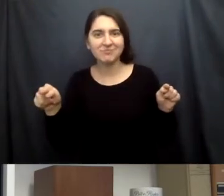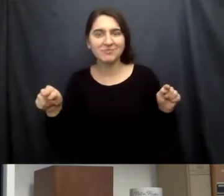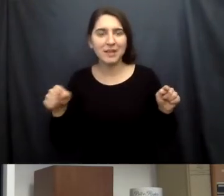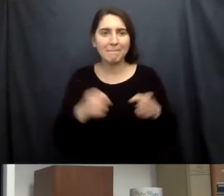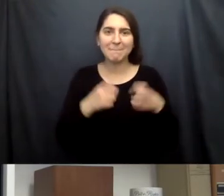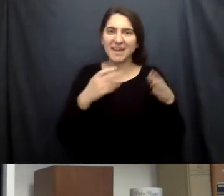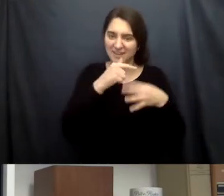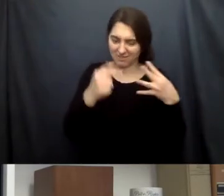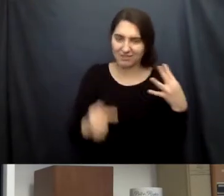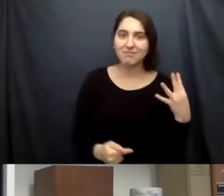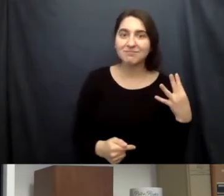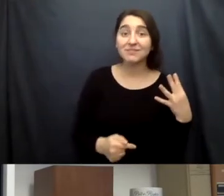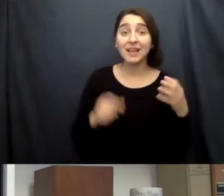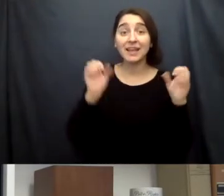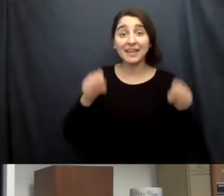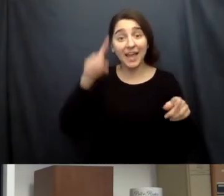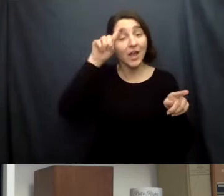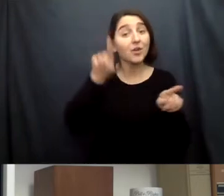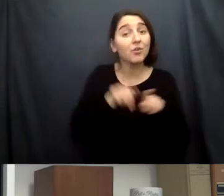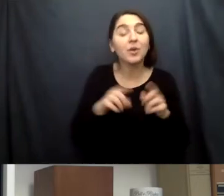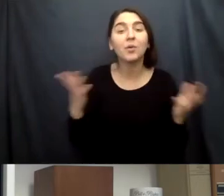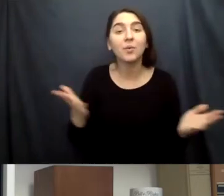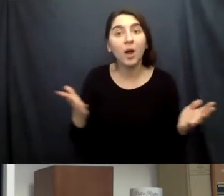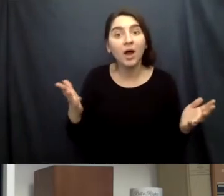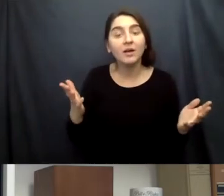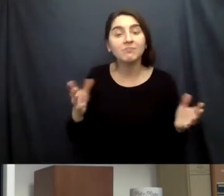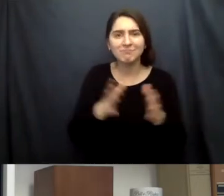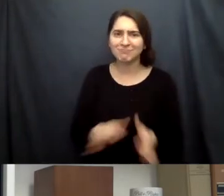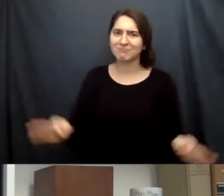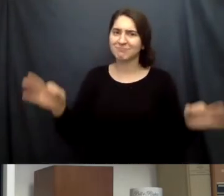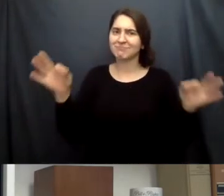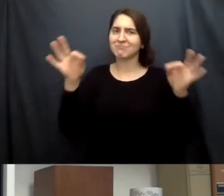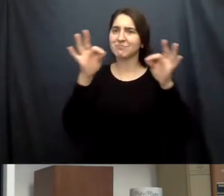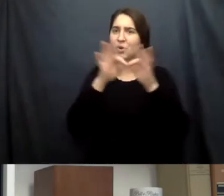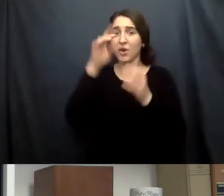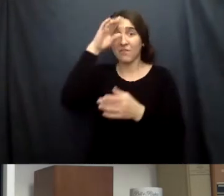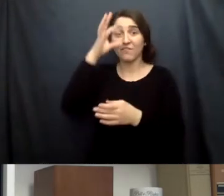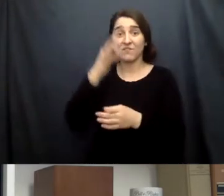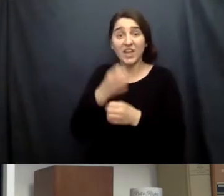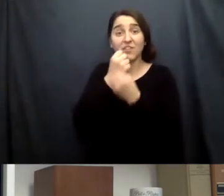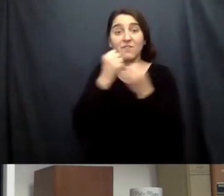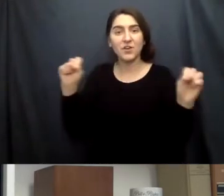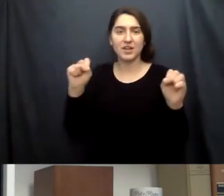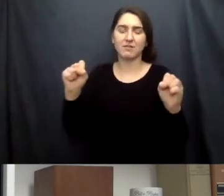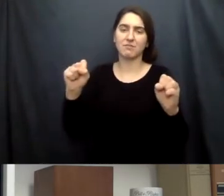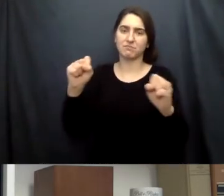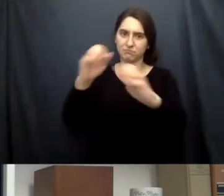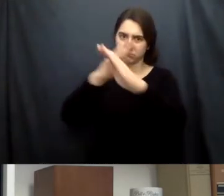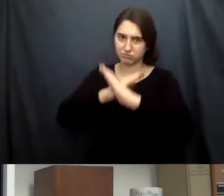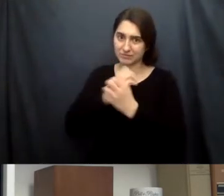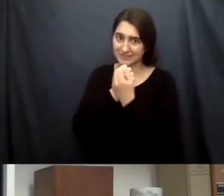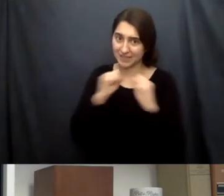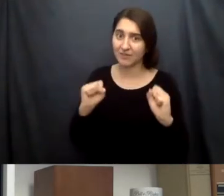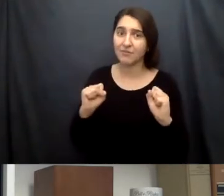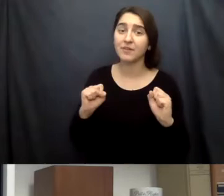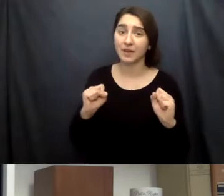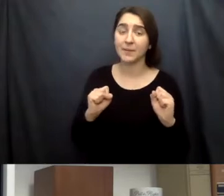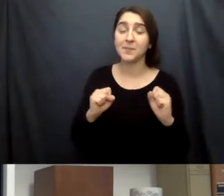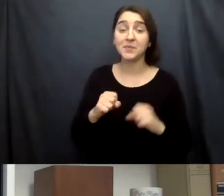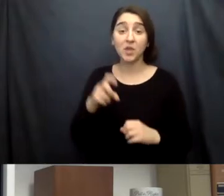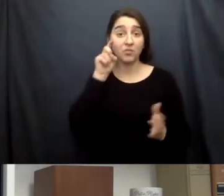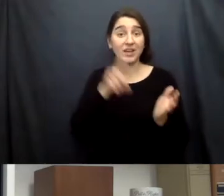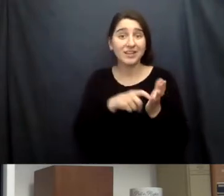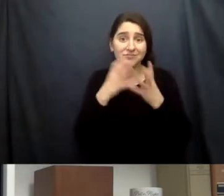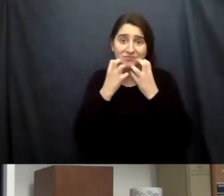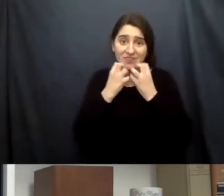everyone, people and groups who disagree about a great number of things, but agree on the importance of protecting